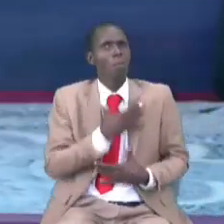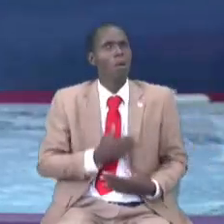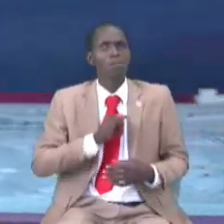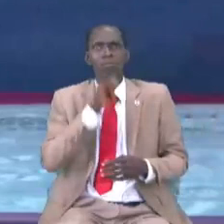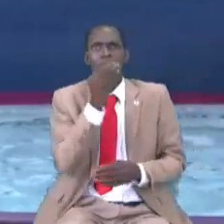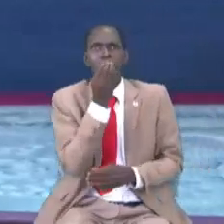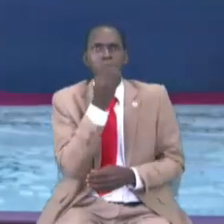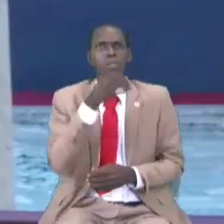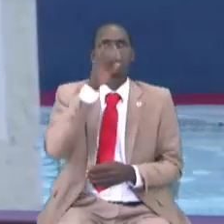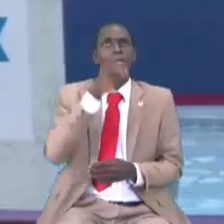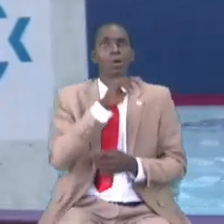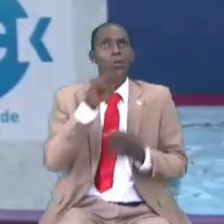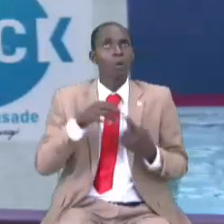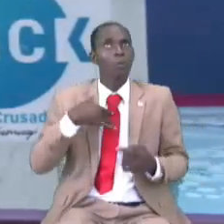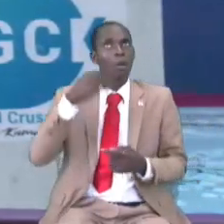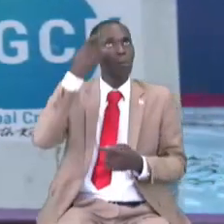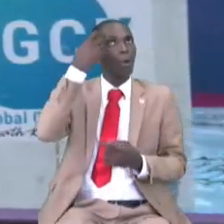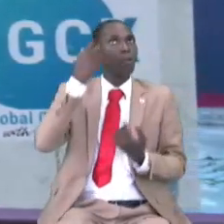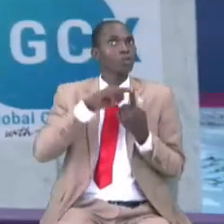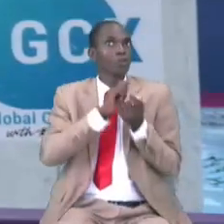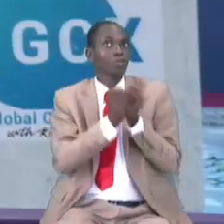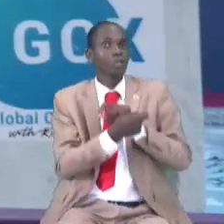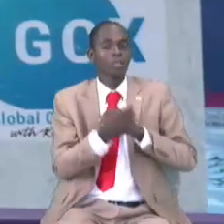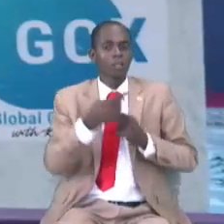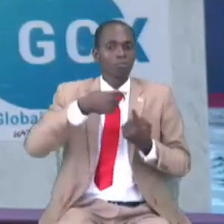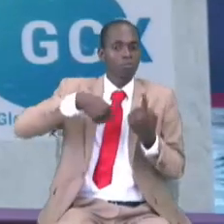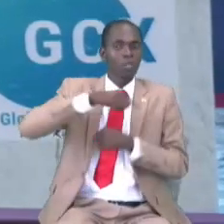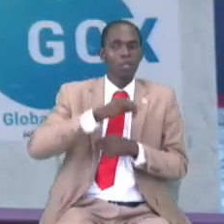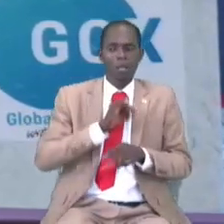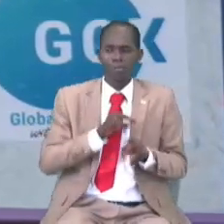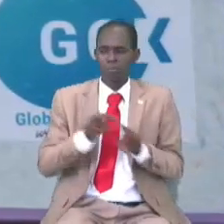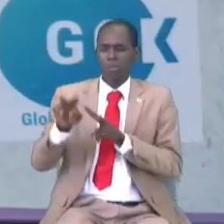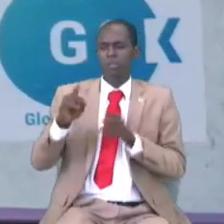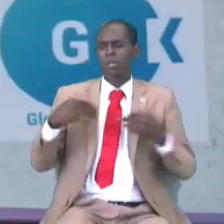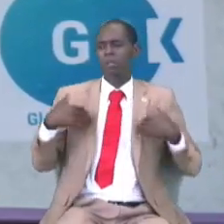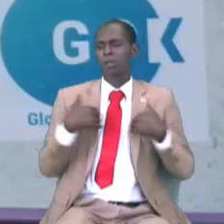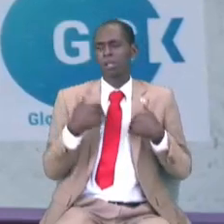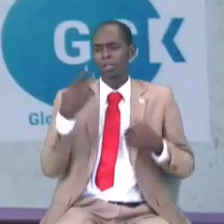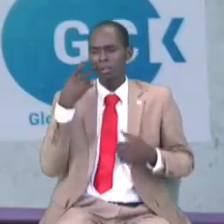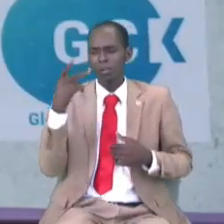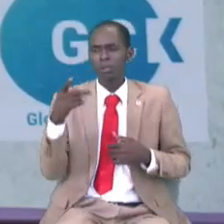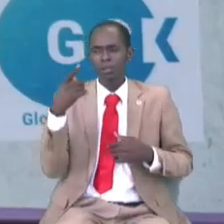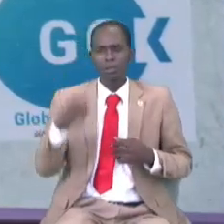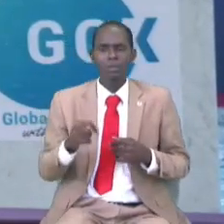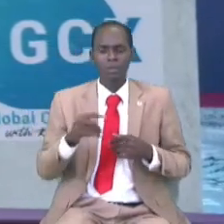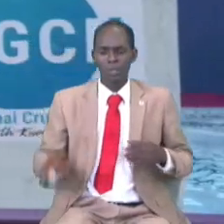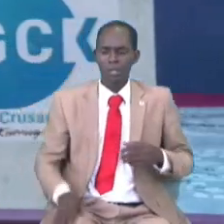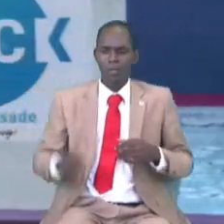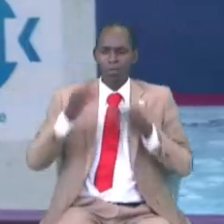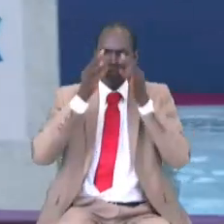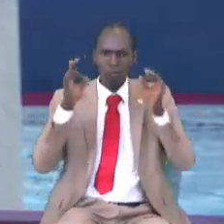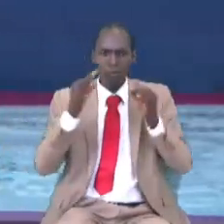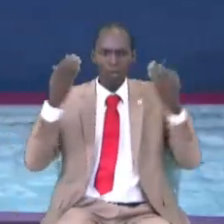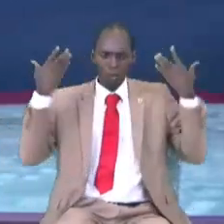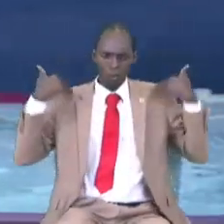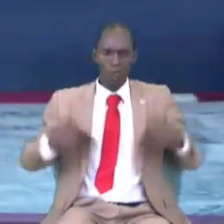the beast, I see the pet cat and the dog covered with sackcloth, and I say, there's a purpose for that sackcloth.